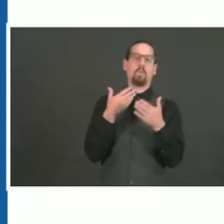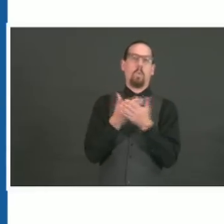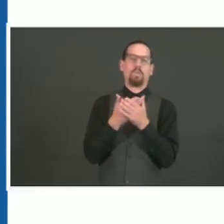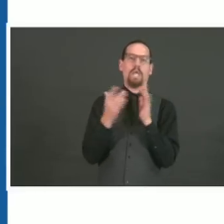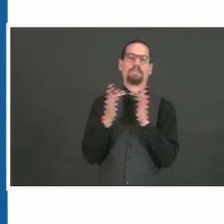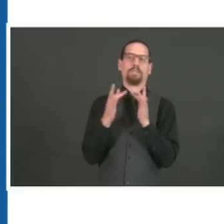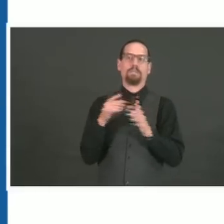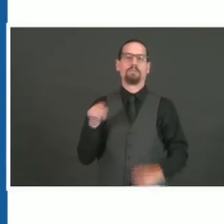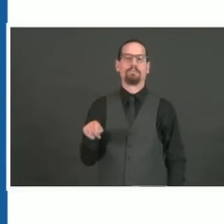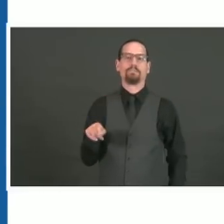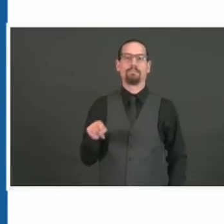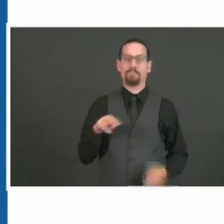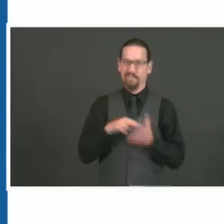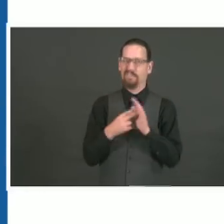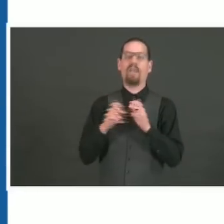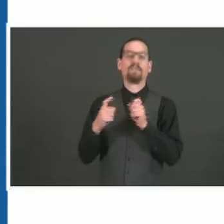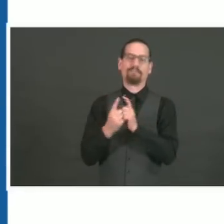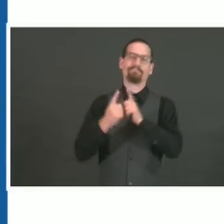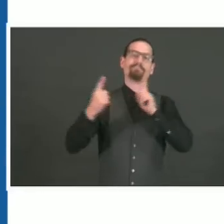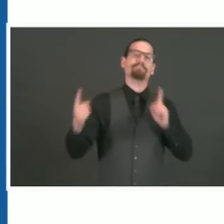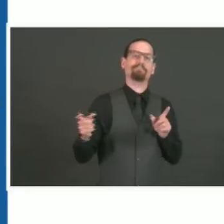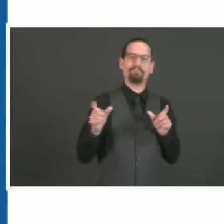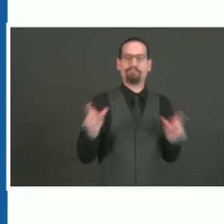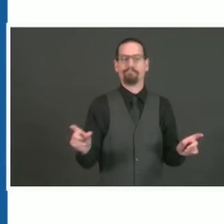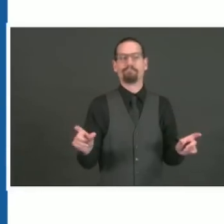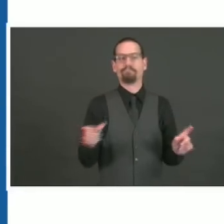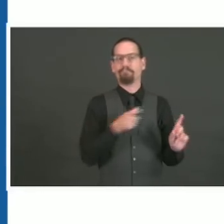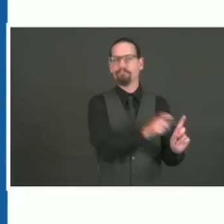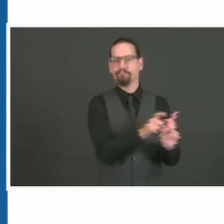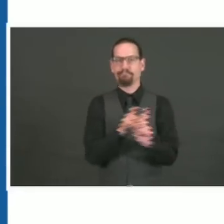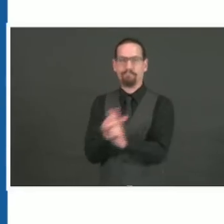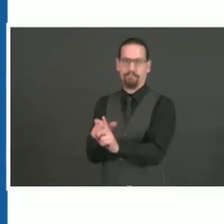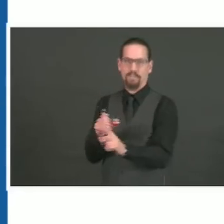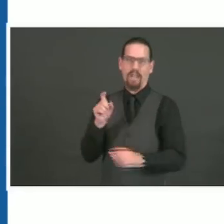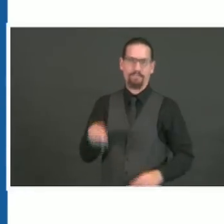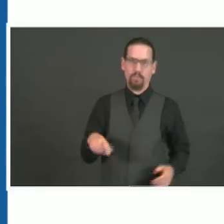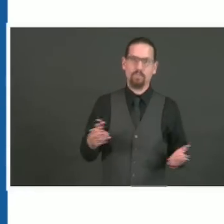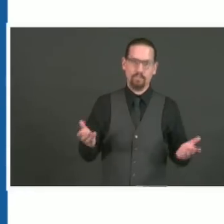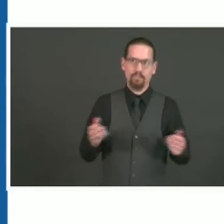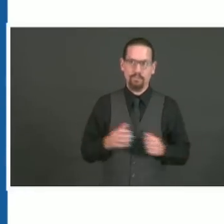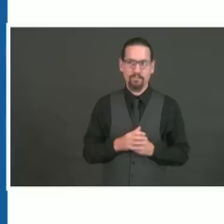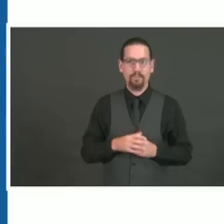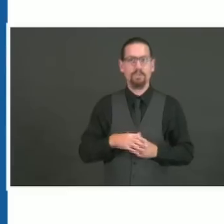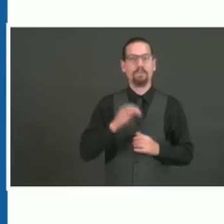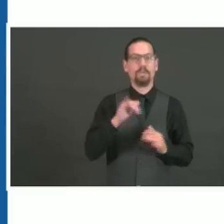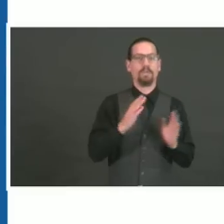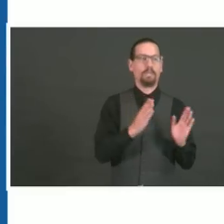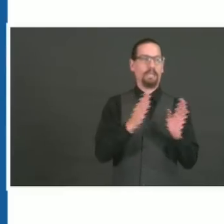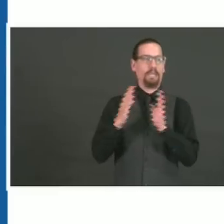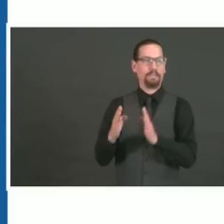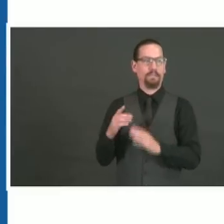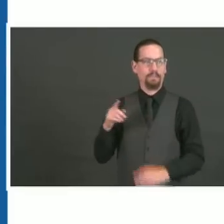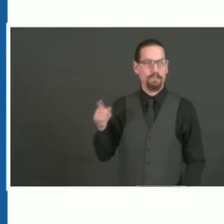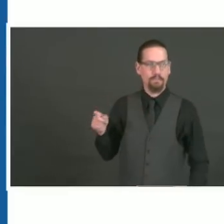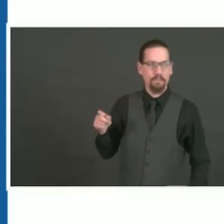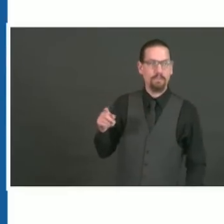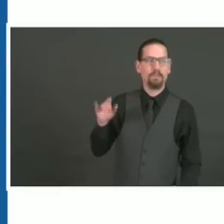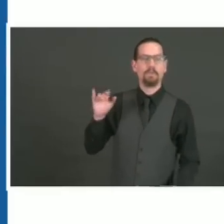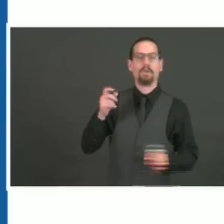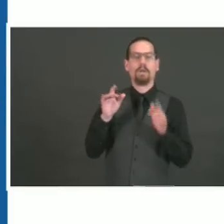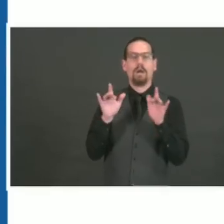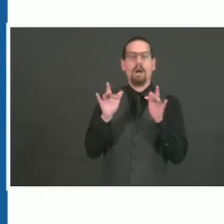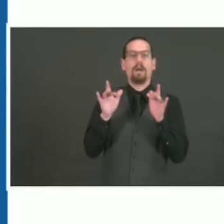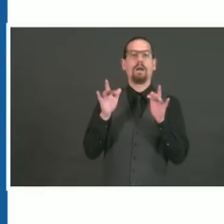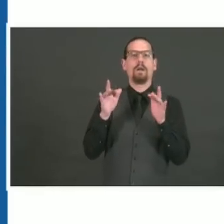quarantined. In scenario 2, which is the middle path that you see, we have cases